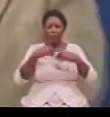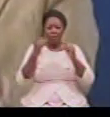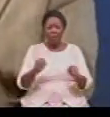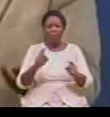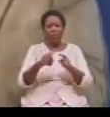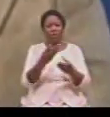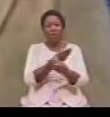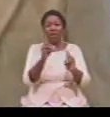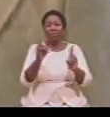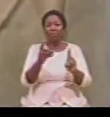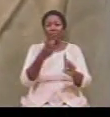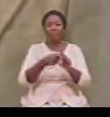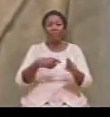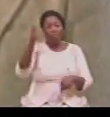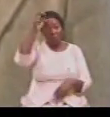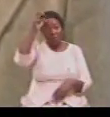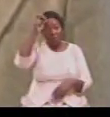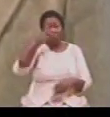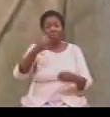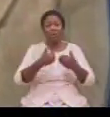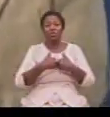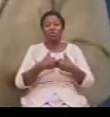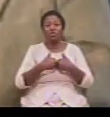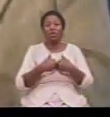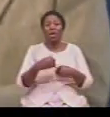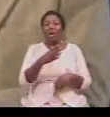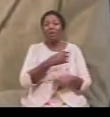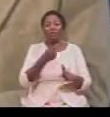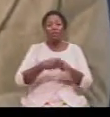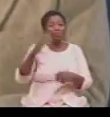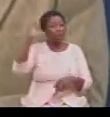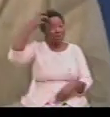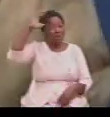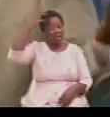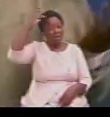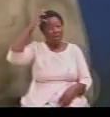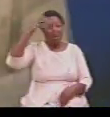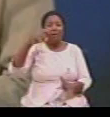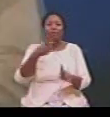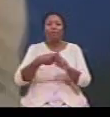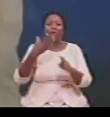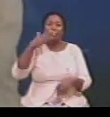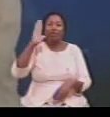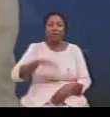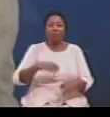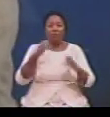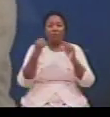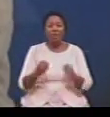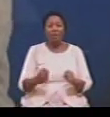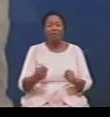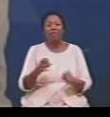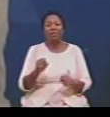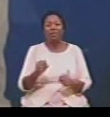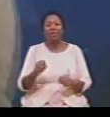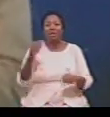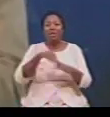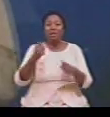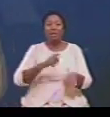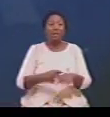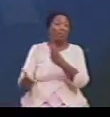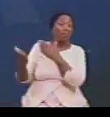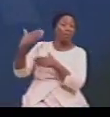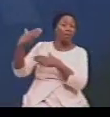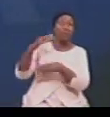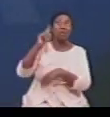deliver from demon possession, from insanity, from evil powers in the past.